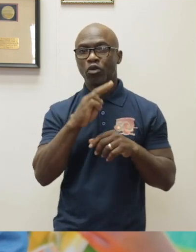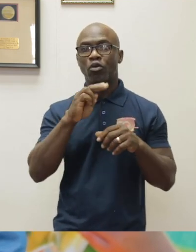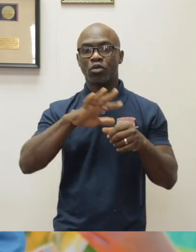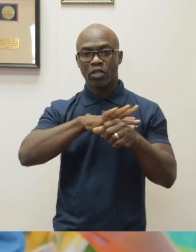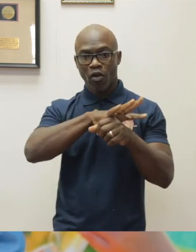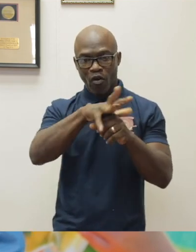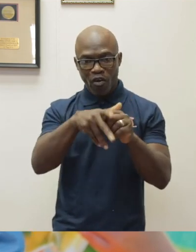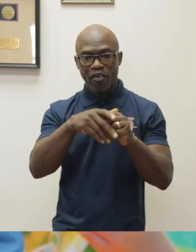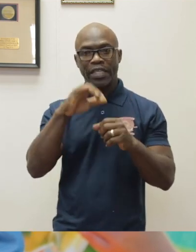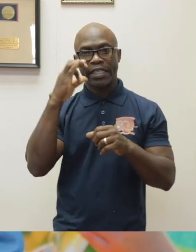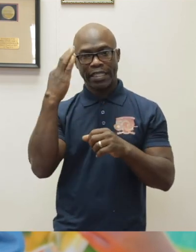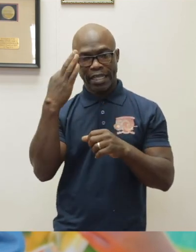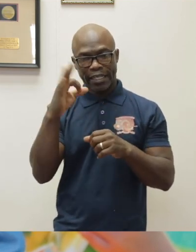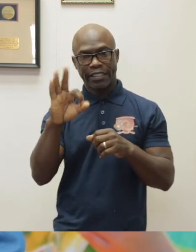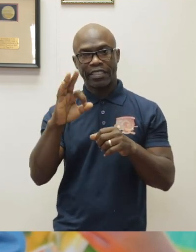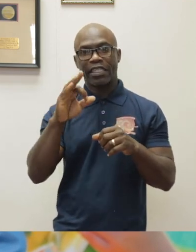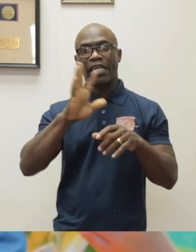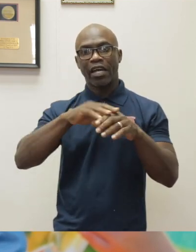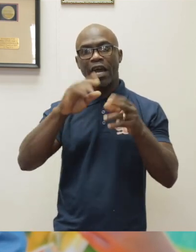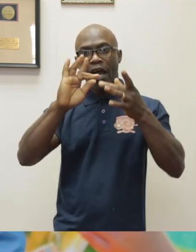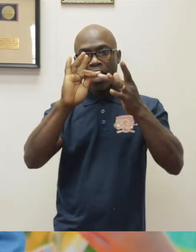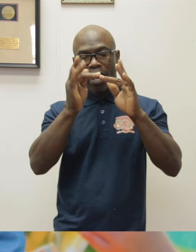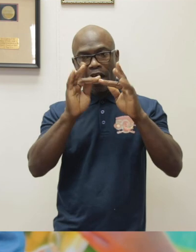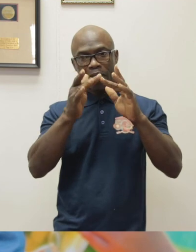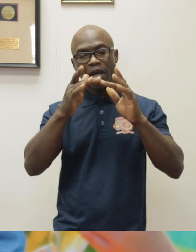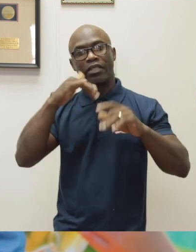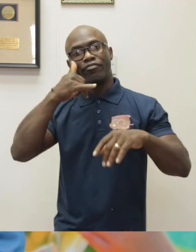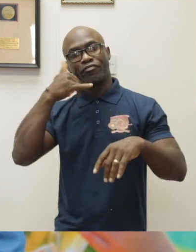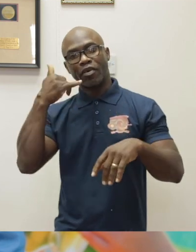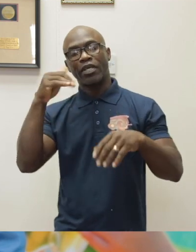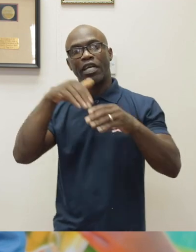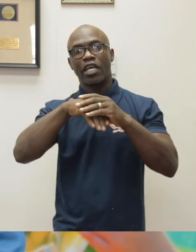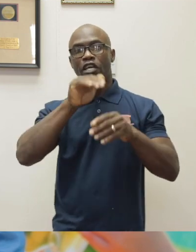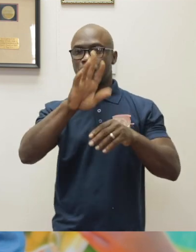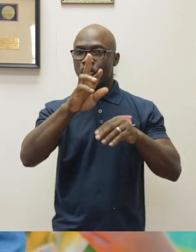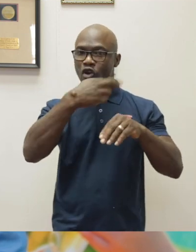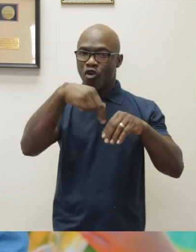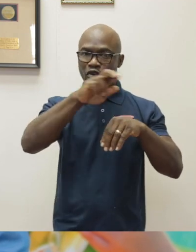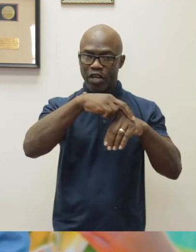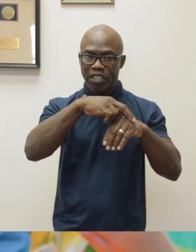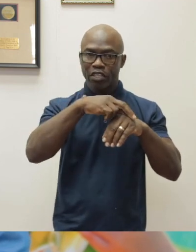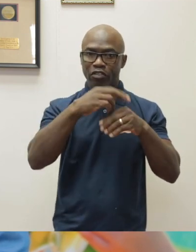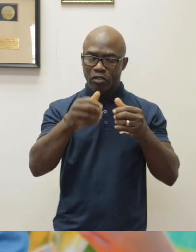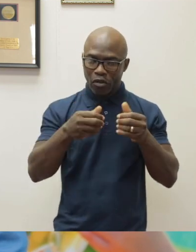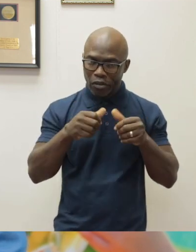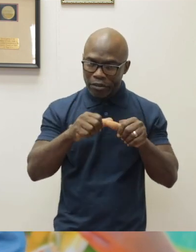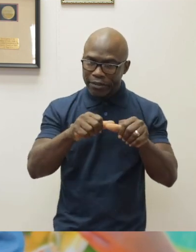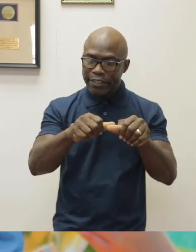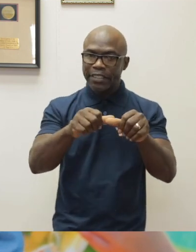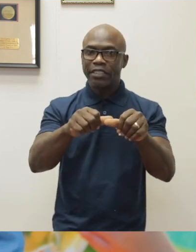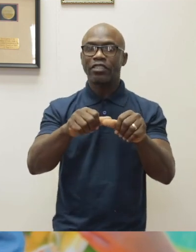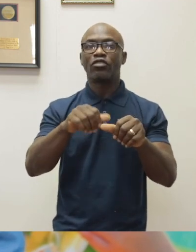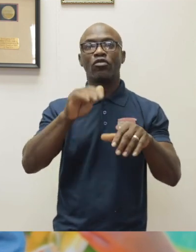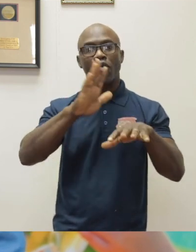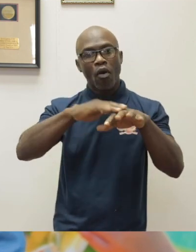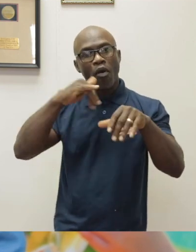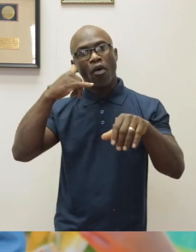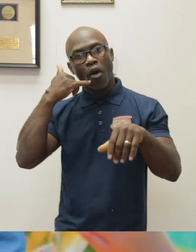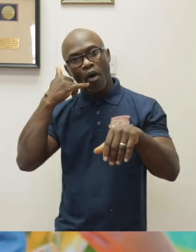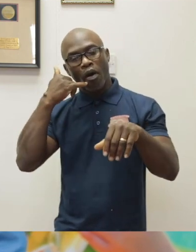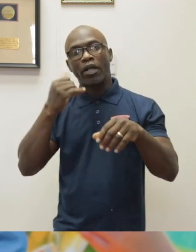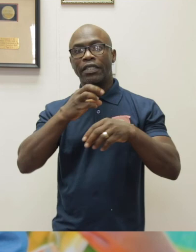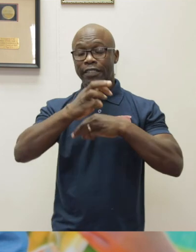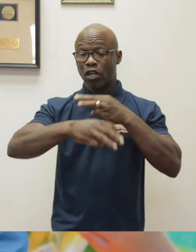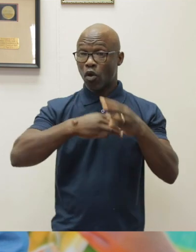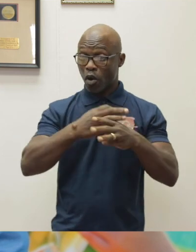app as well as the hotline in your regions to seek information on this disease. Globally, according